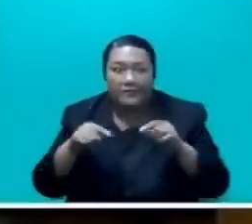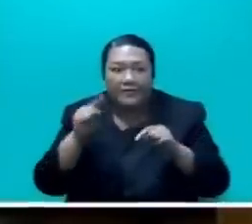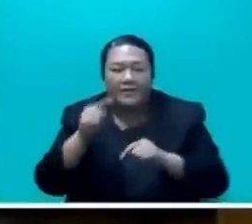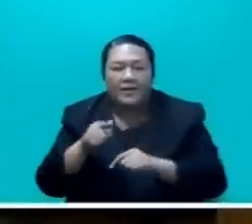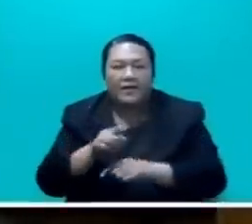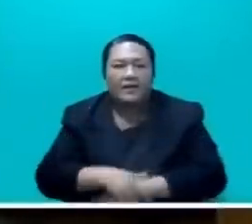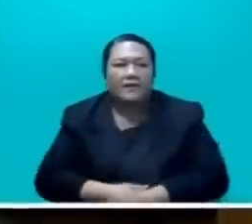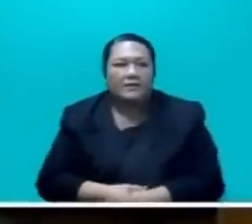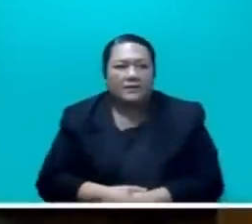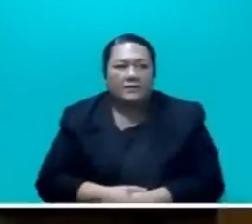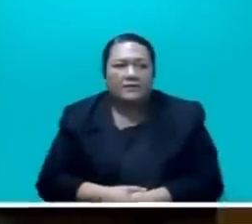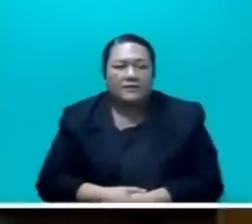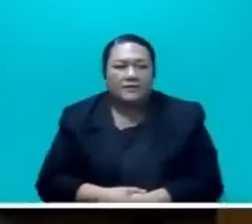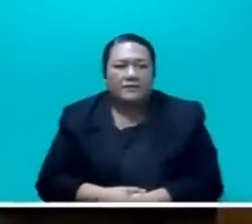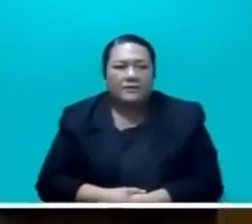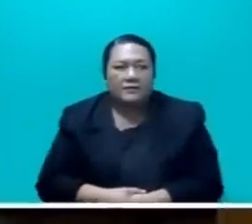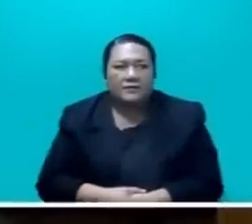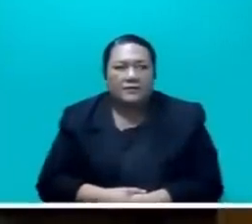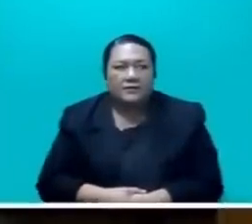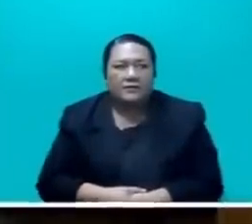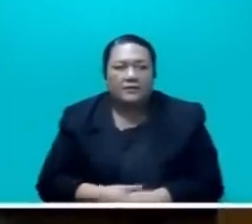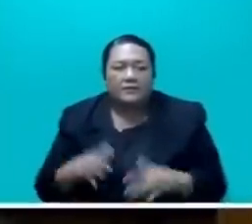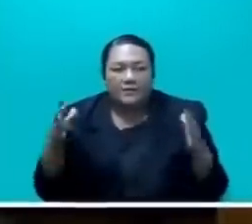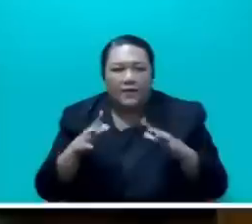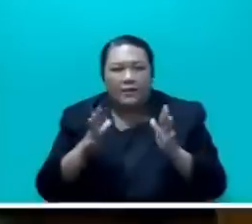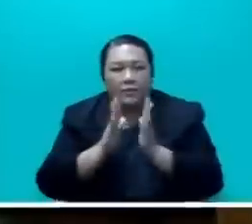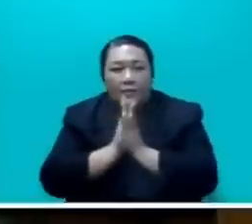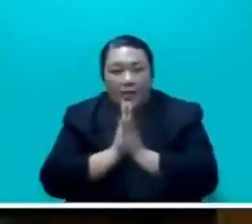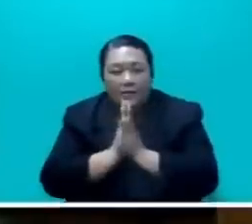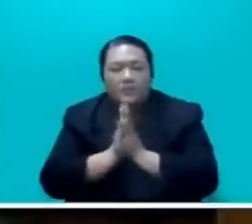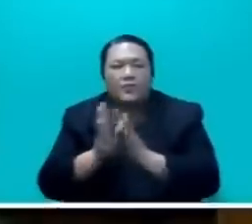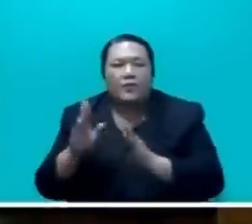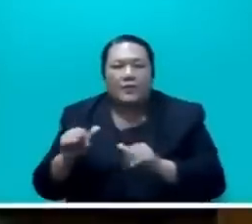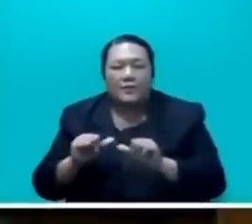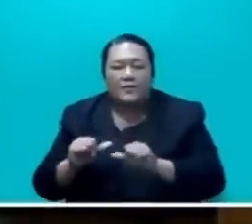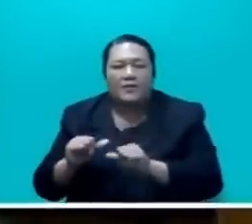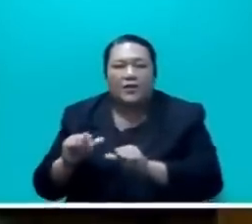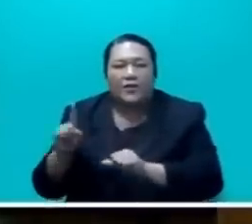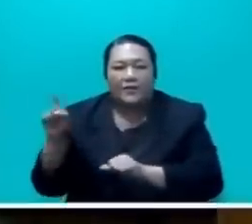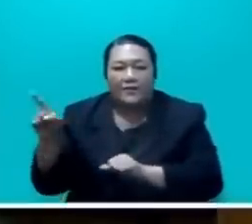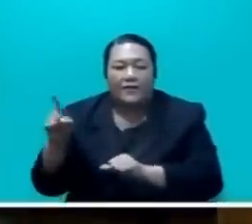congregated to pray with the President of the United States.